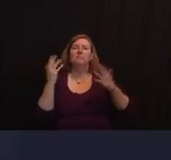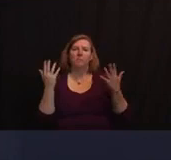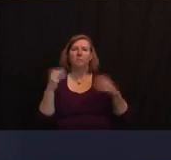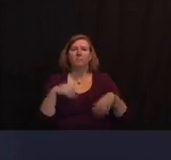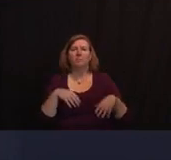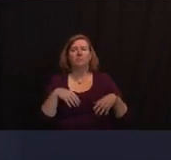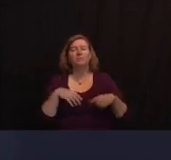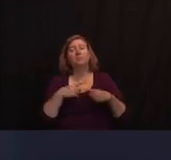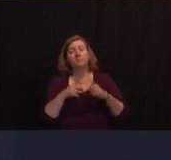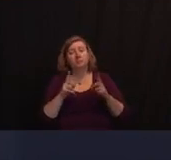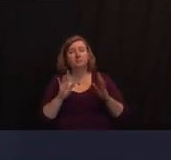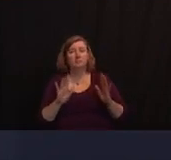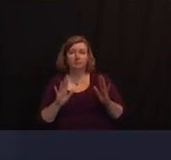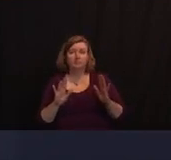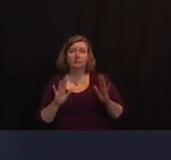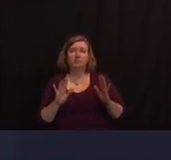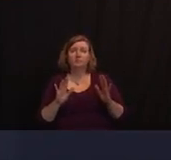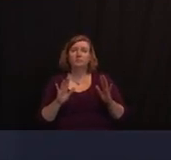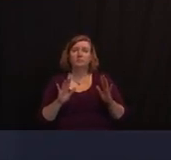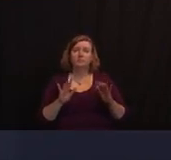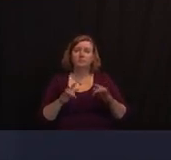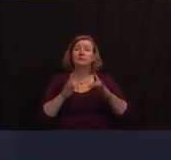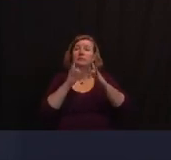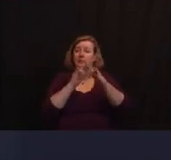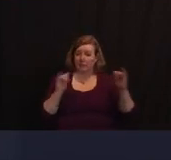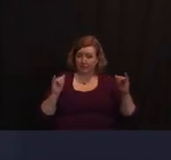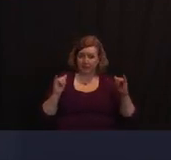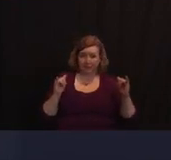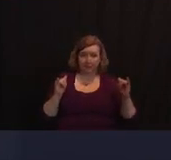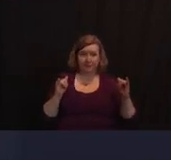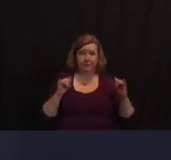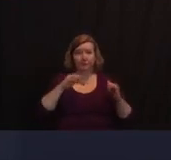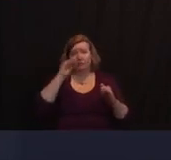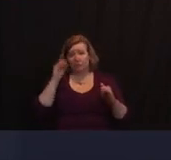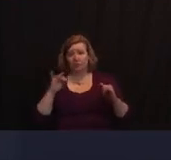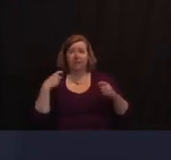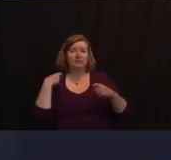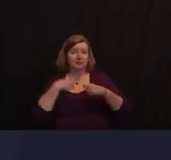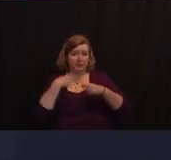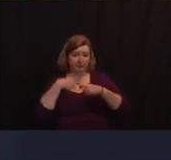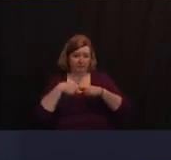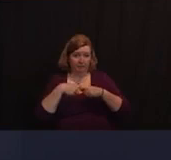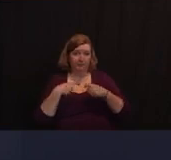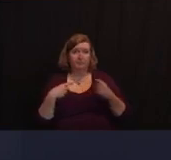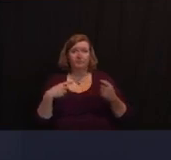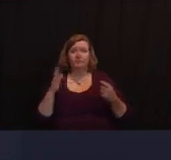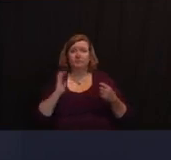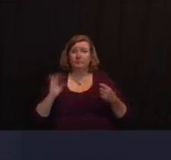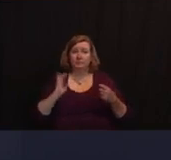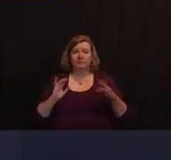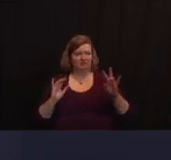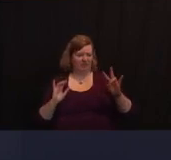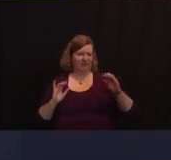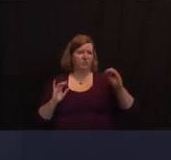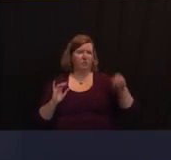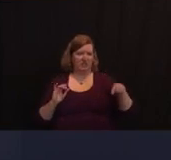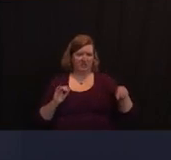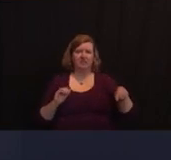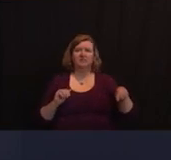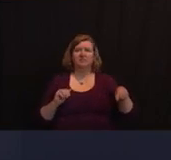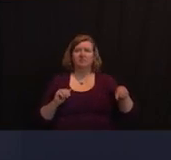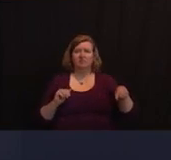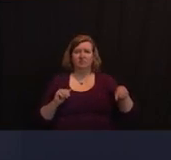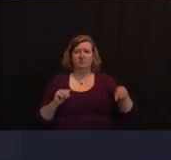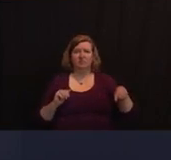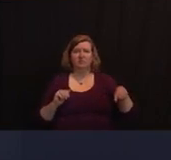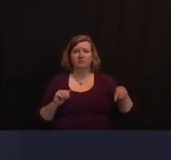that same time period, the percent of Hispanic individuals moved from 7% on March 15th